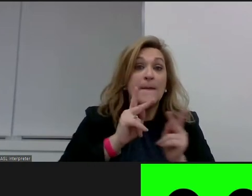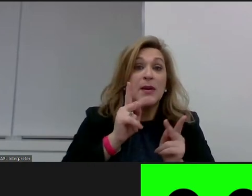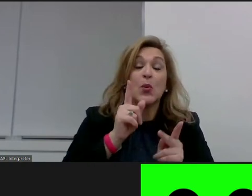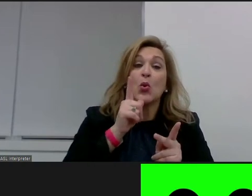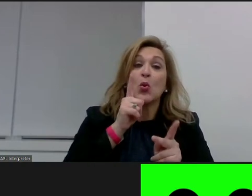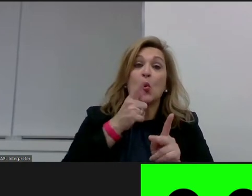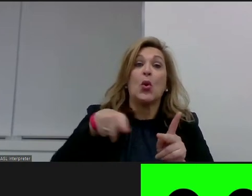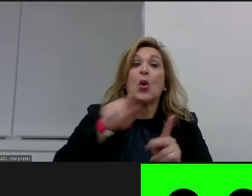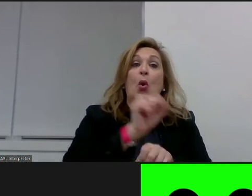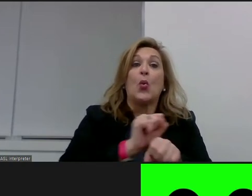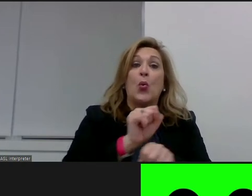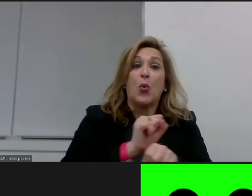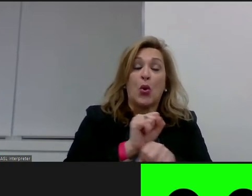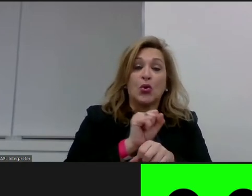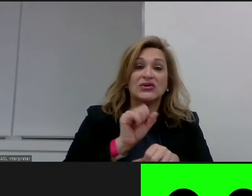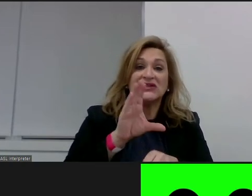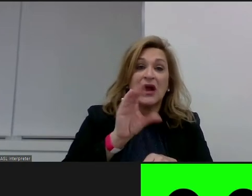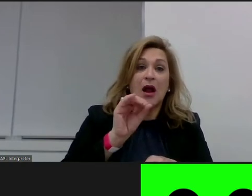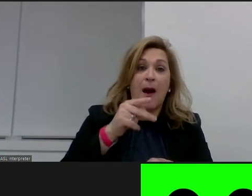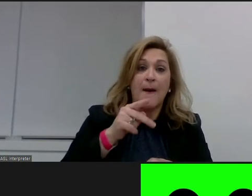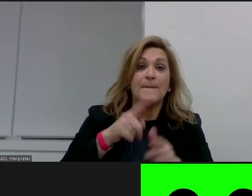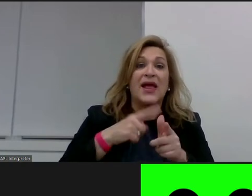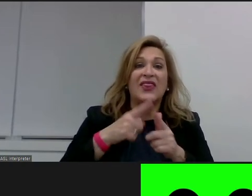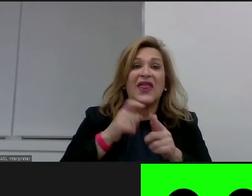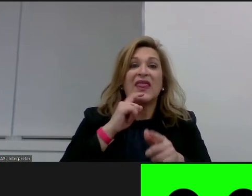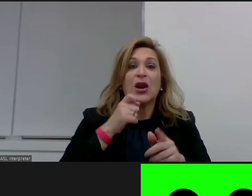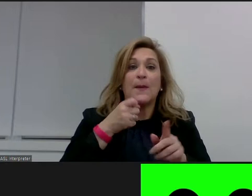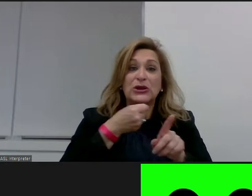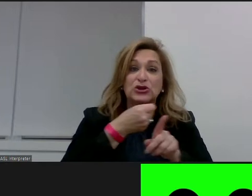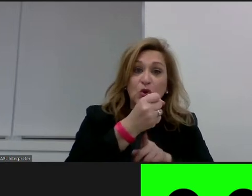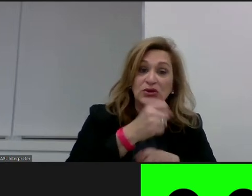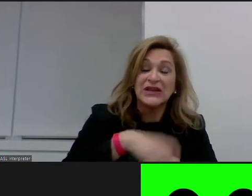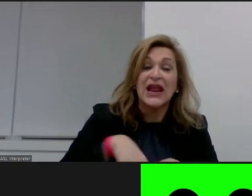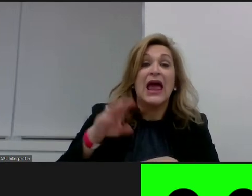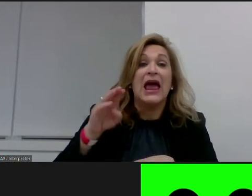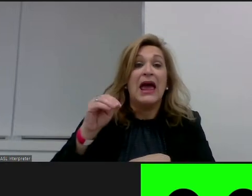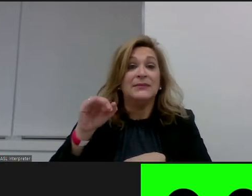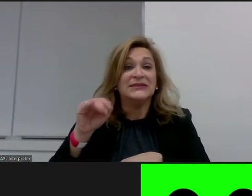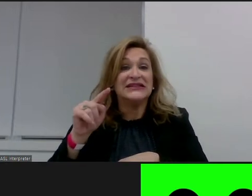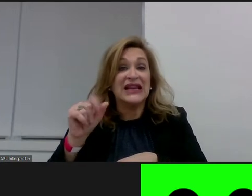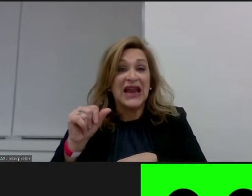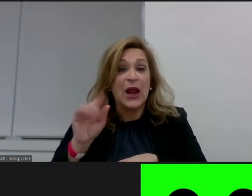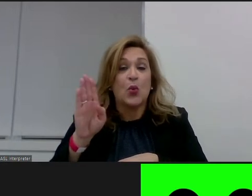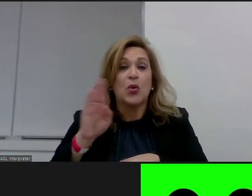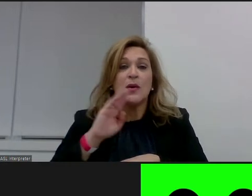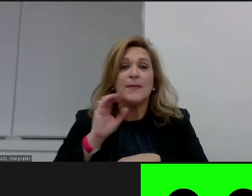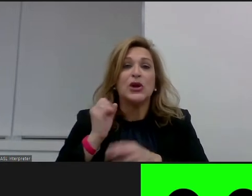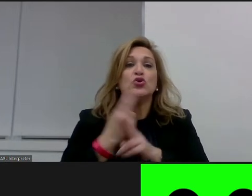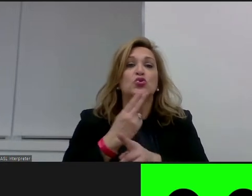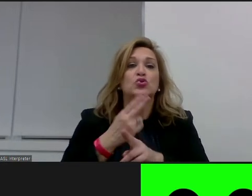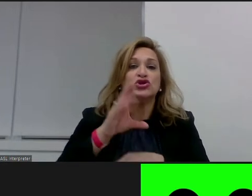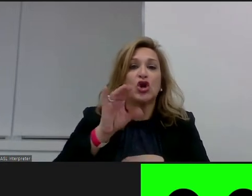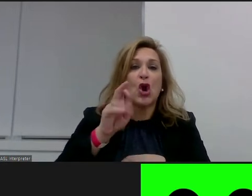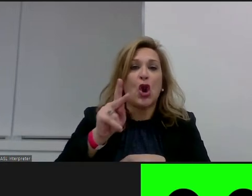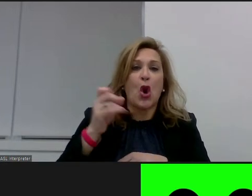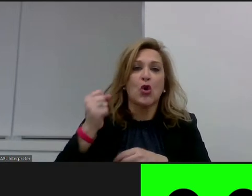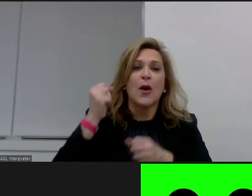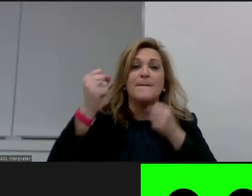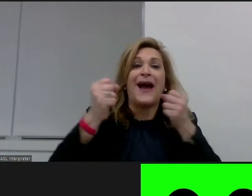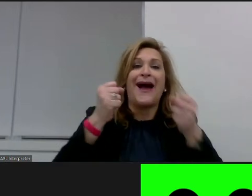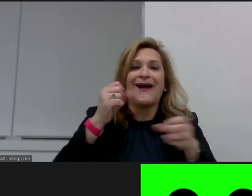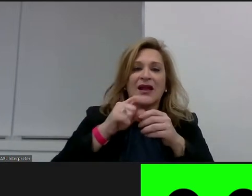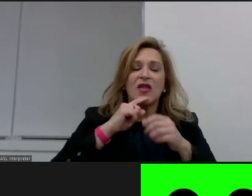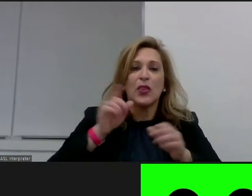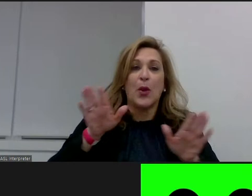comp. They're going to get assaulted. And guess what? The MTA is going to end up putting the clerks back in the booth. This is a bad idea. We